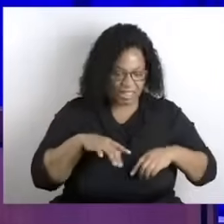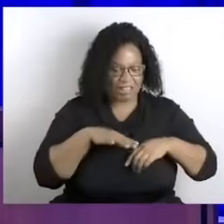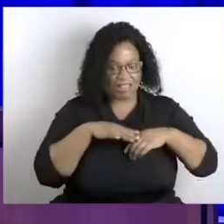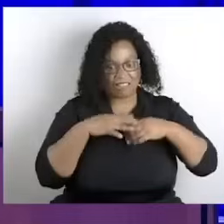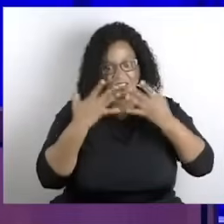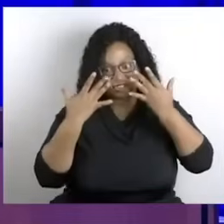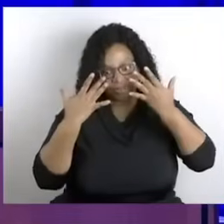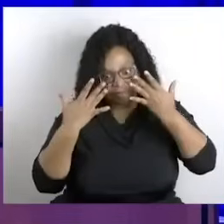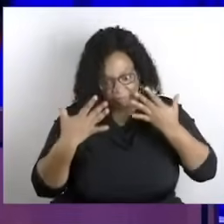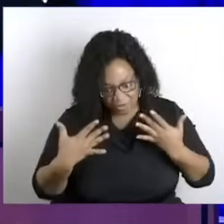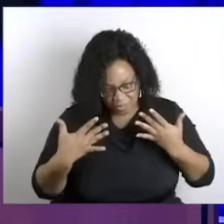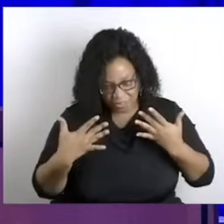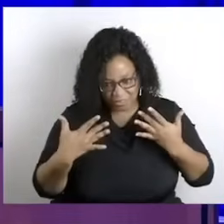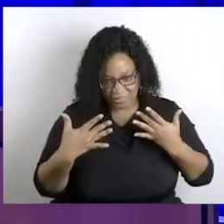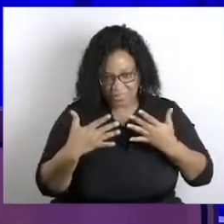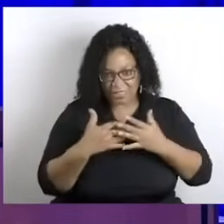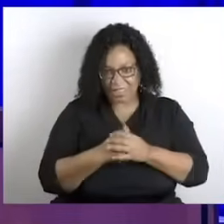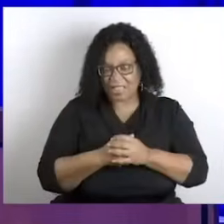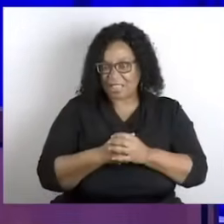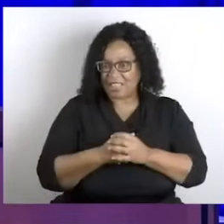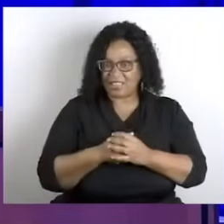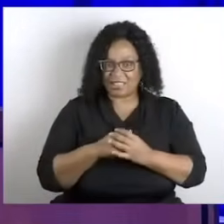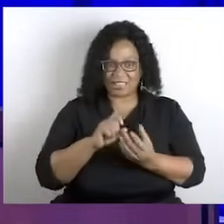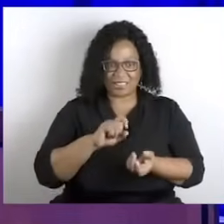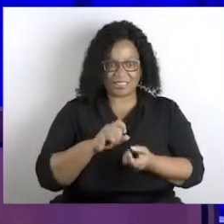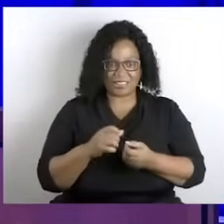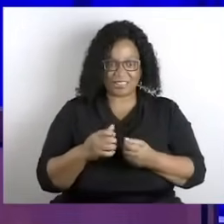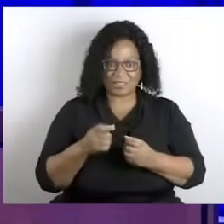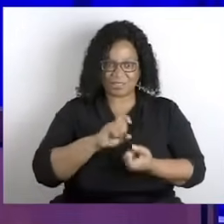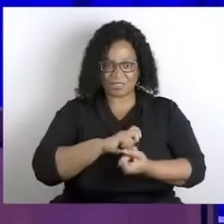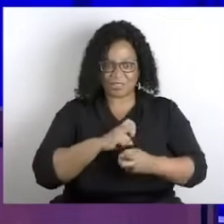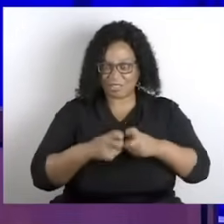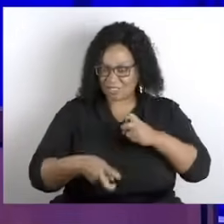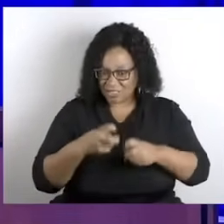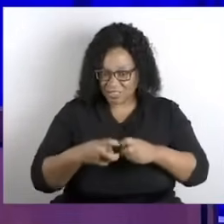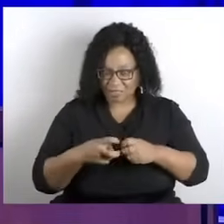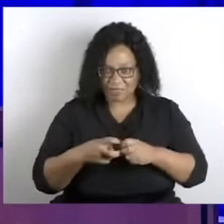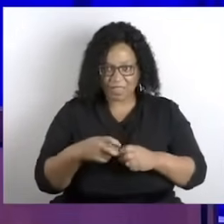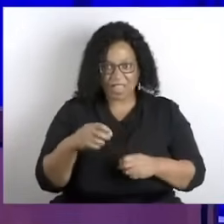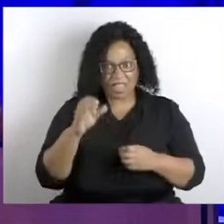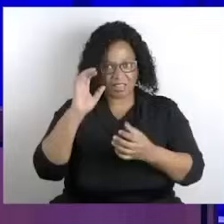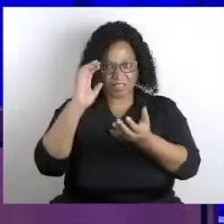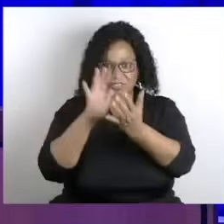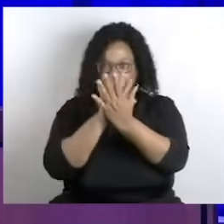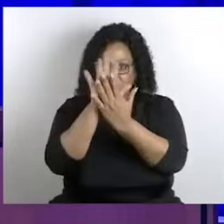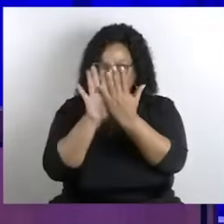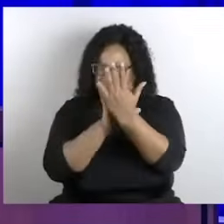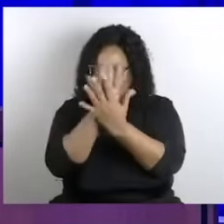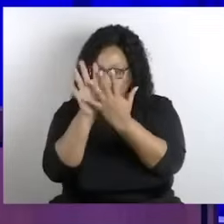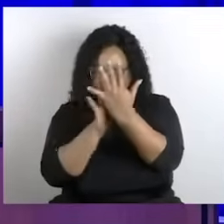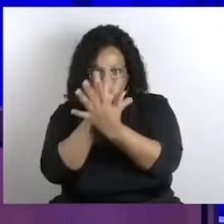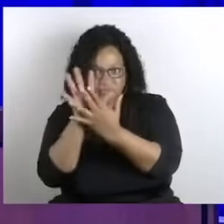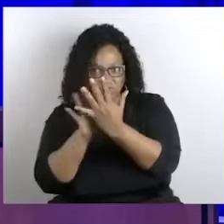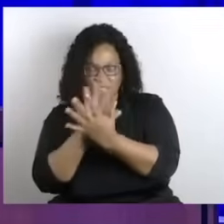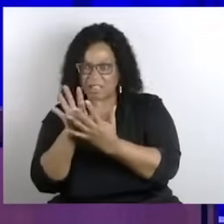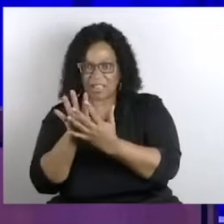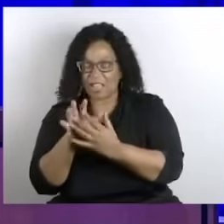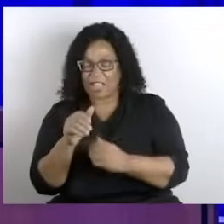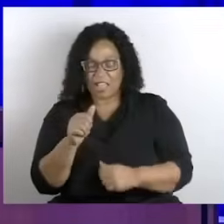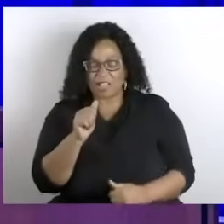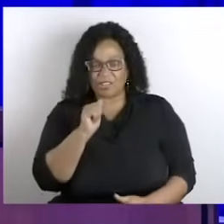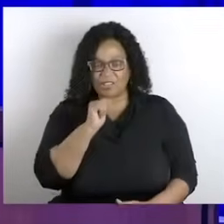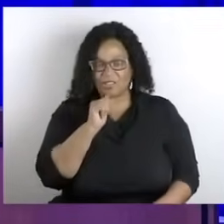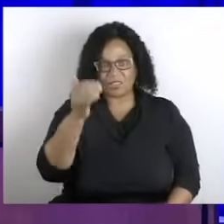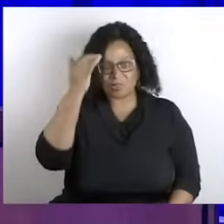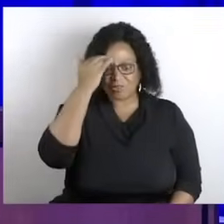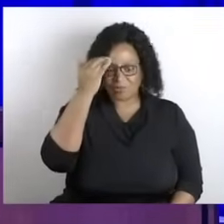is demoralizing. At some points, it turns to delirium because you just don't know how in the world you're